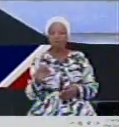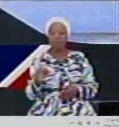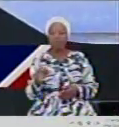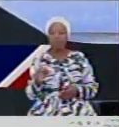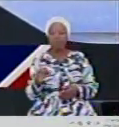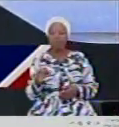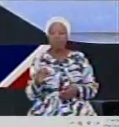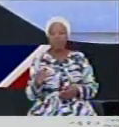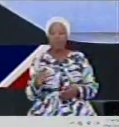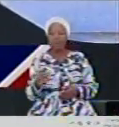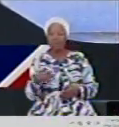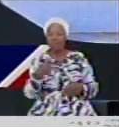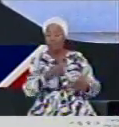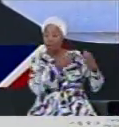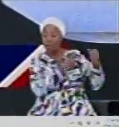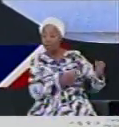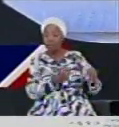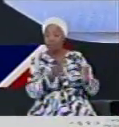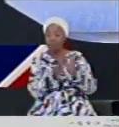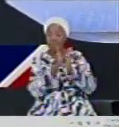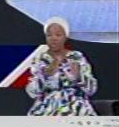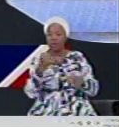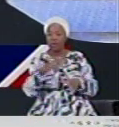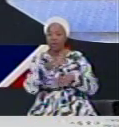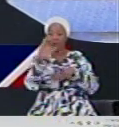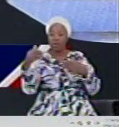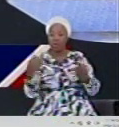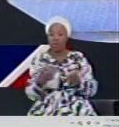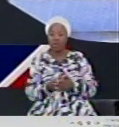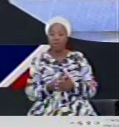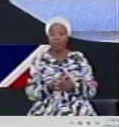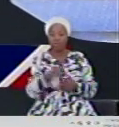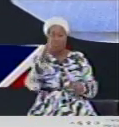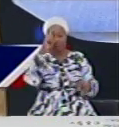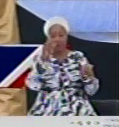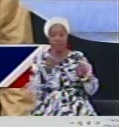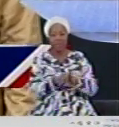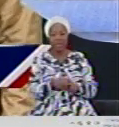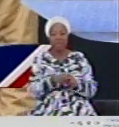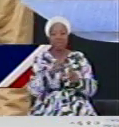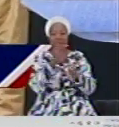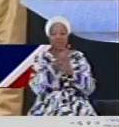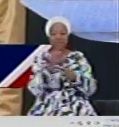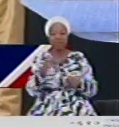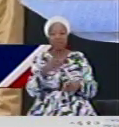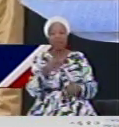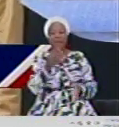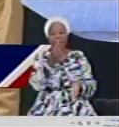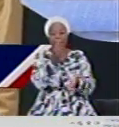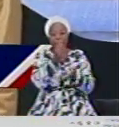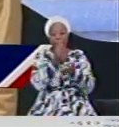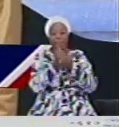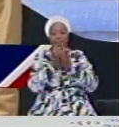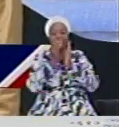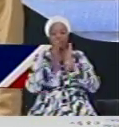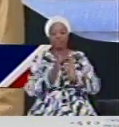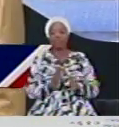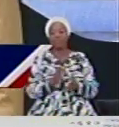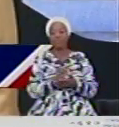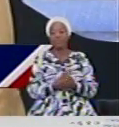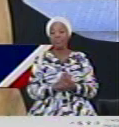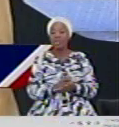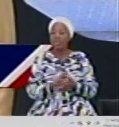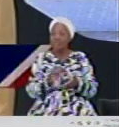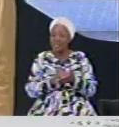but prayer is not the key. The prayer of faith, the faith